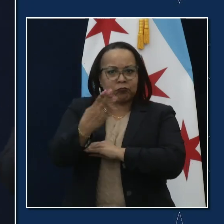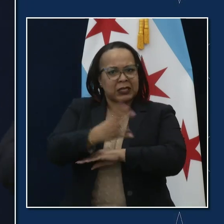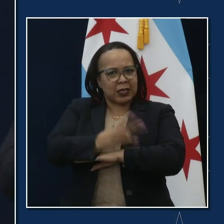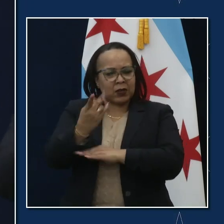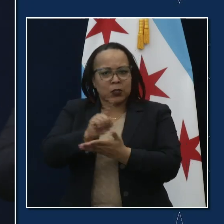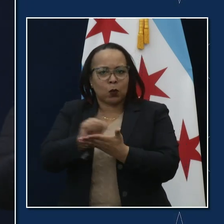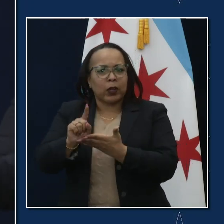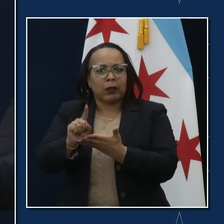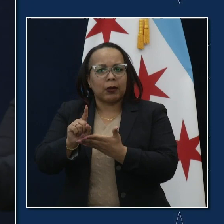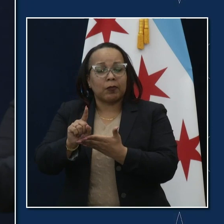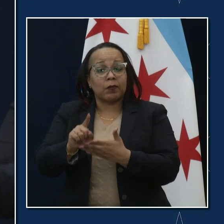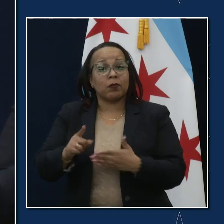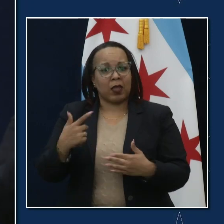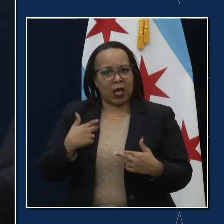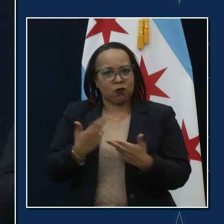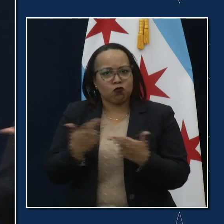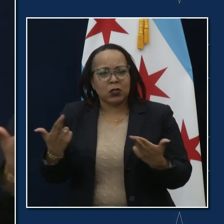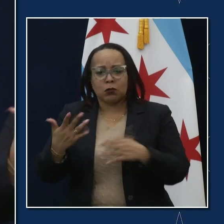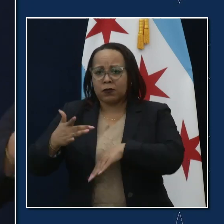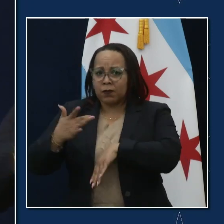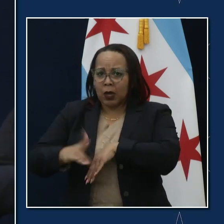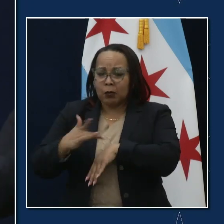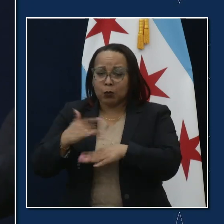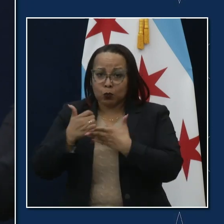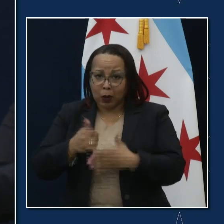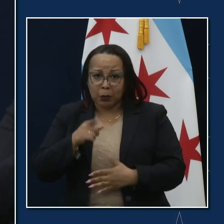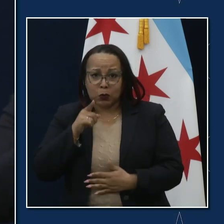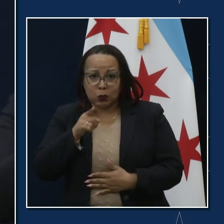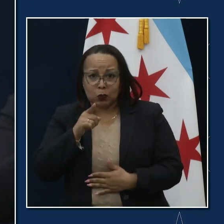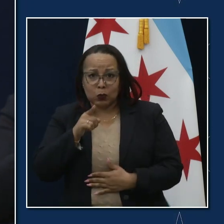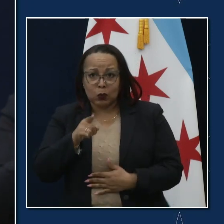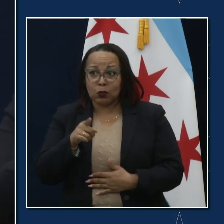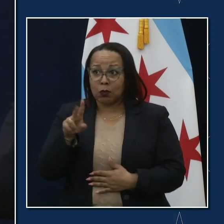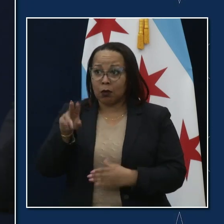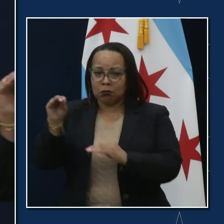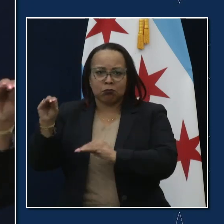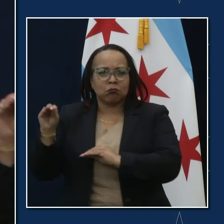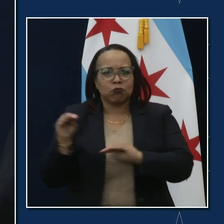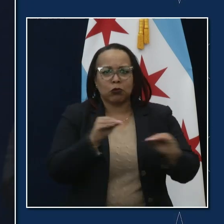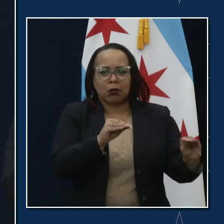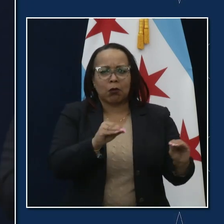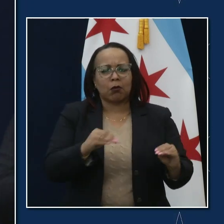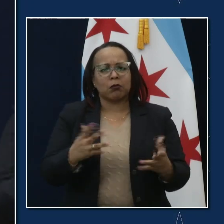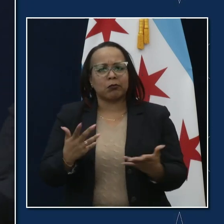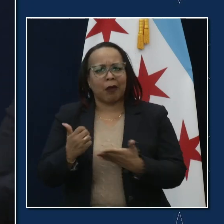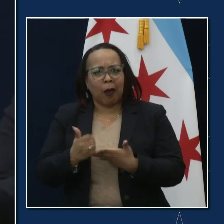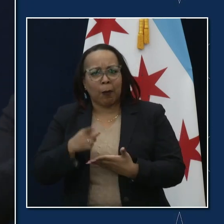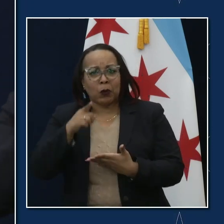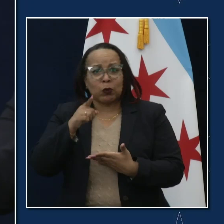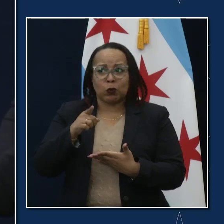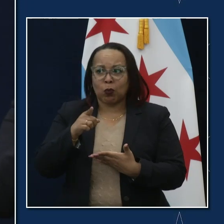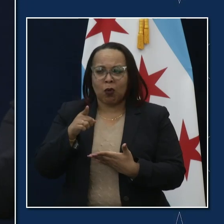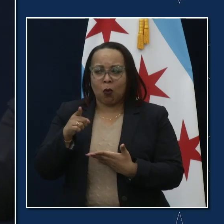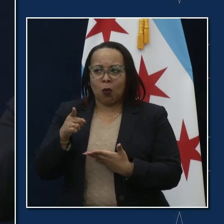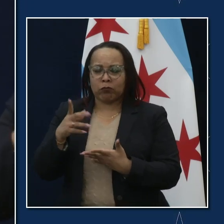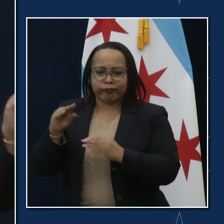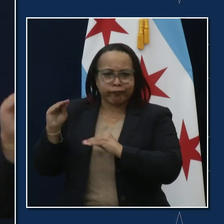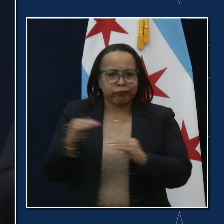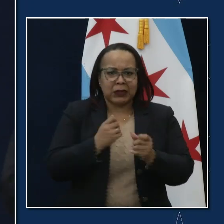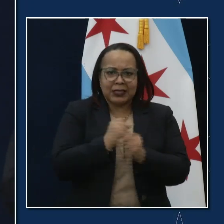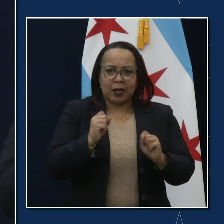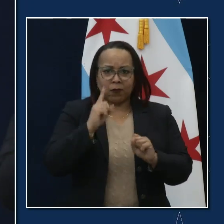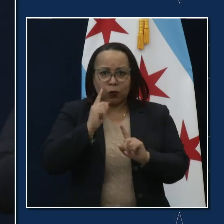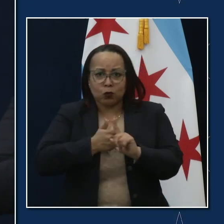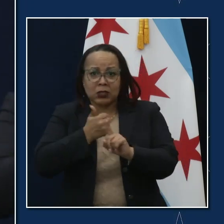week. There are resources that are available to help you relocate, to help you get to safety for